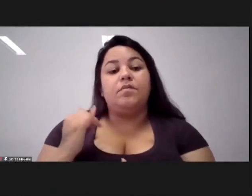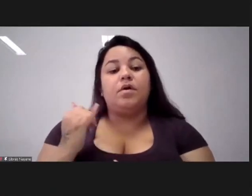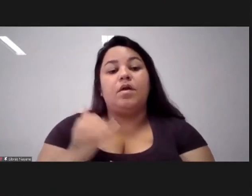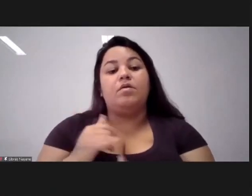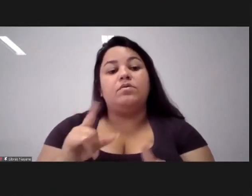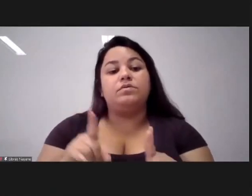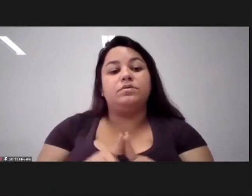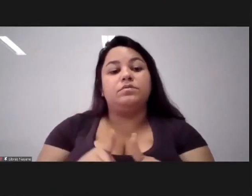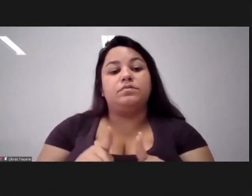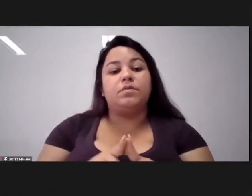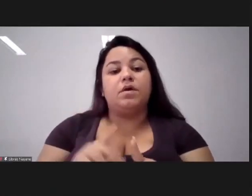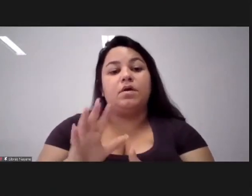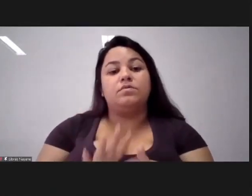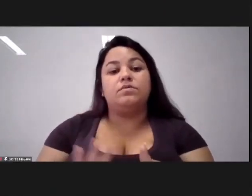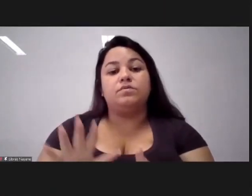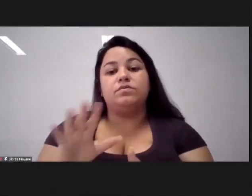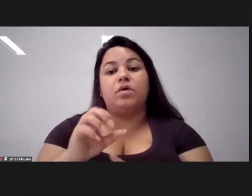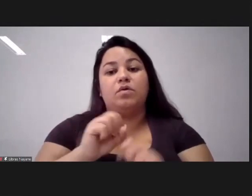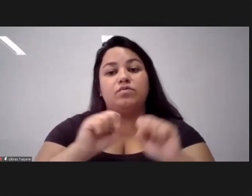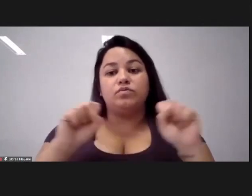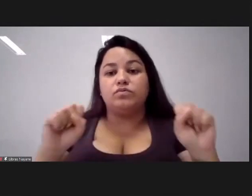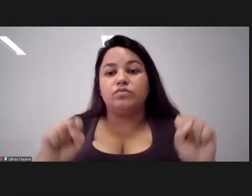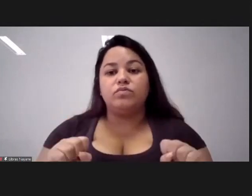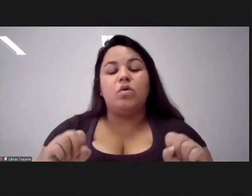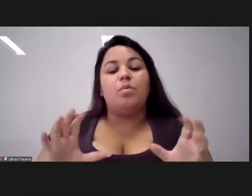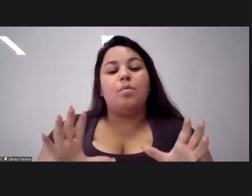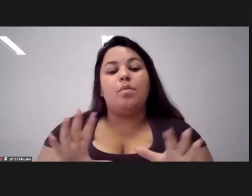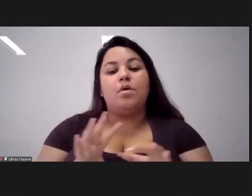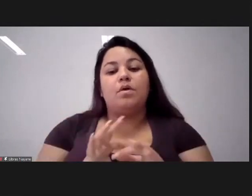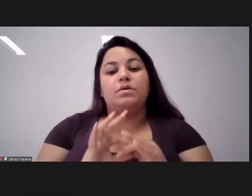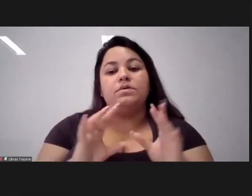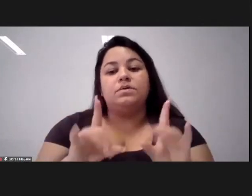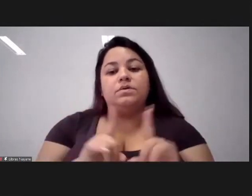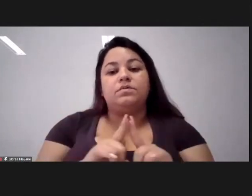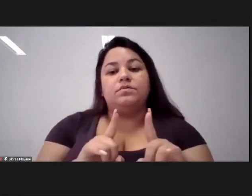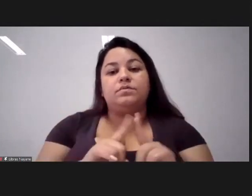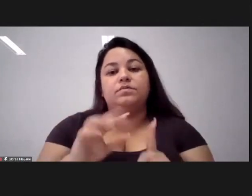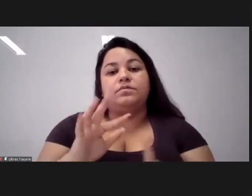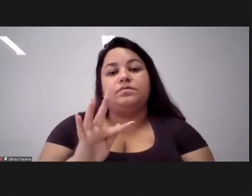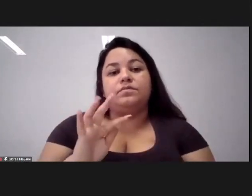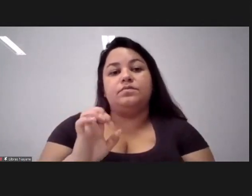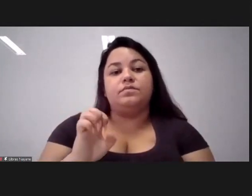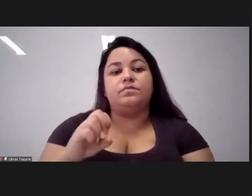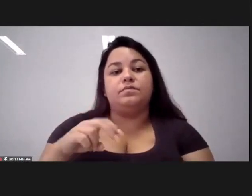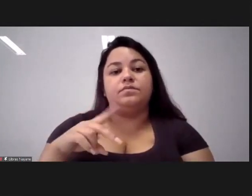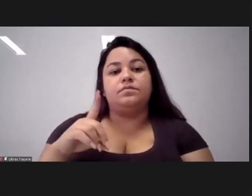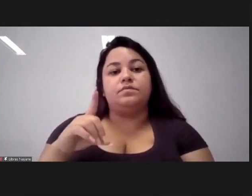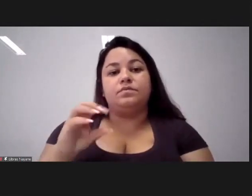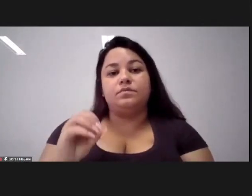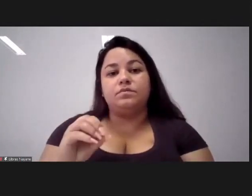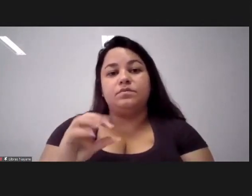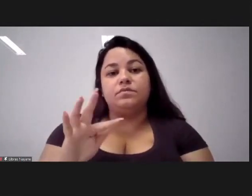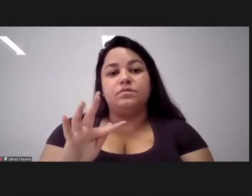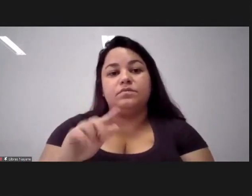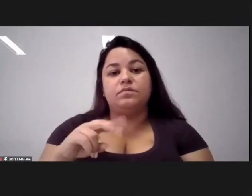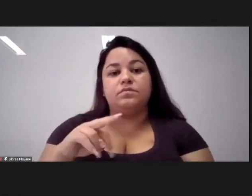Mauricio has tackled in general ways.